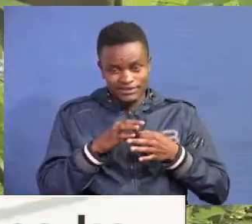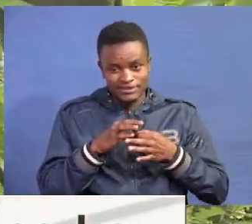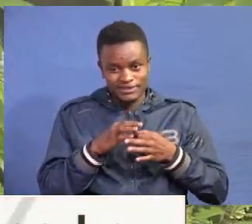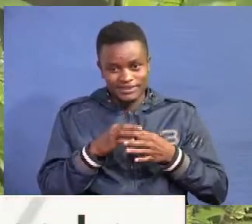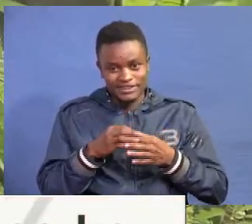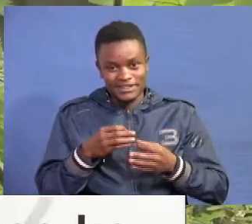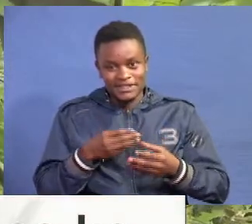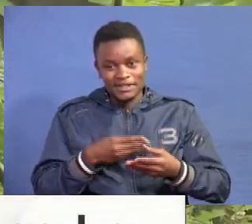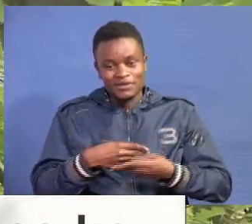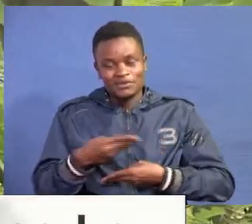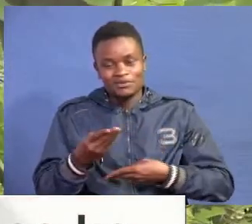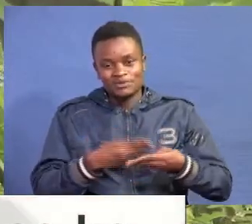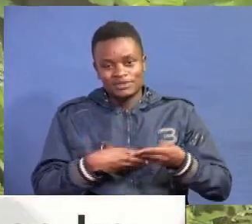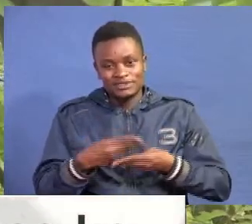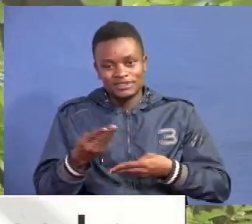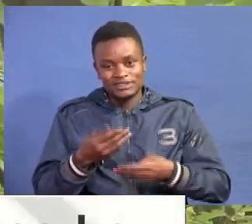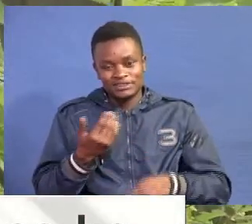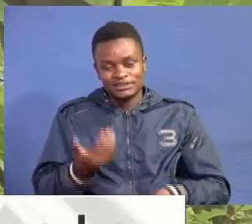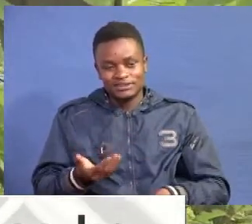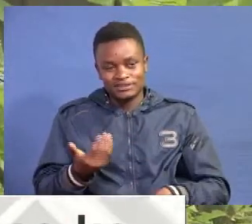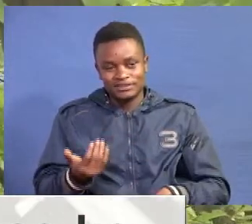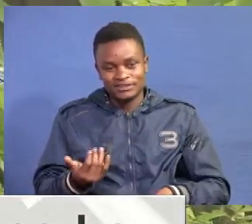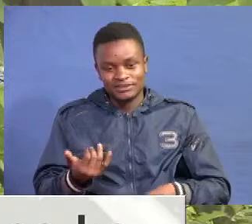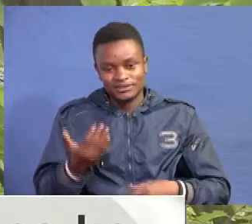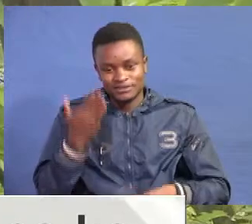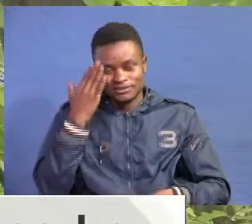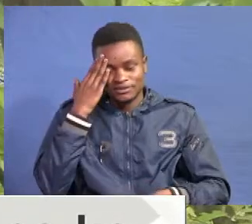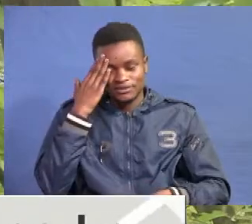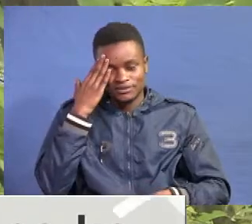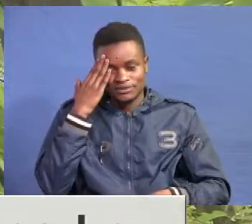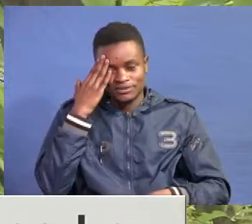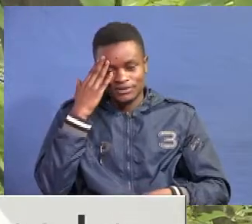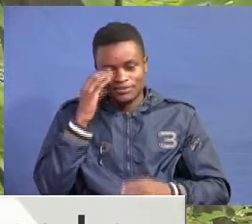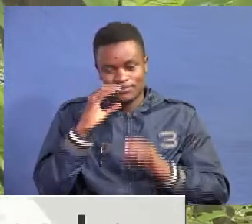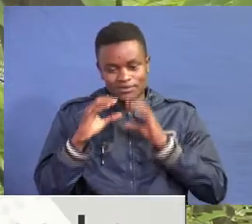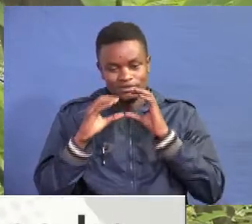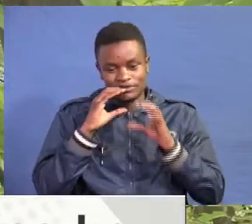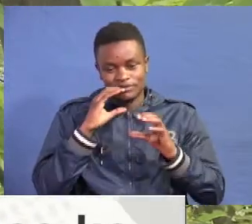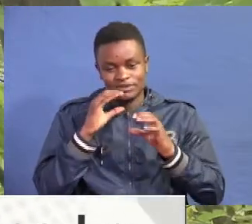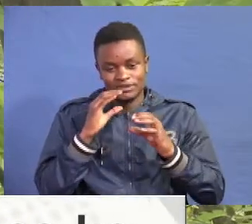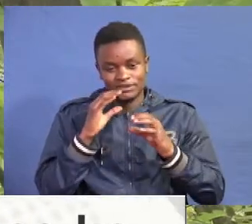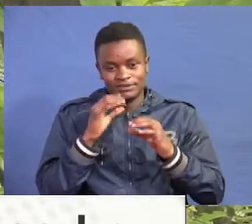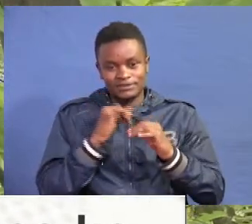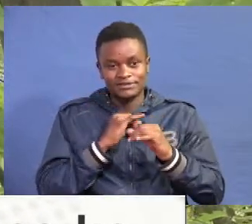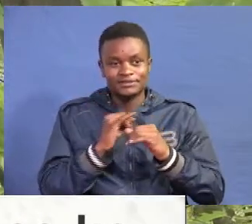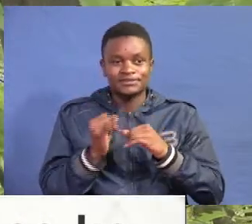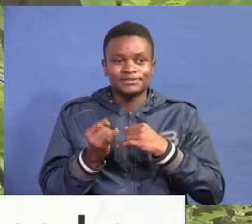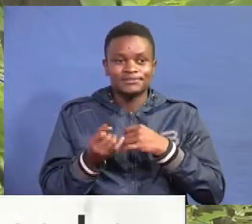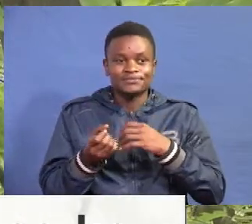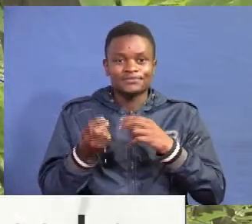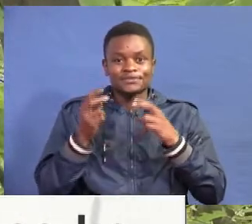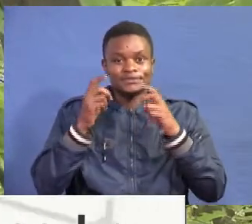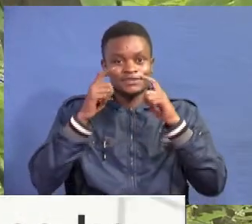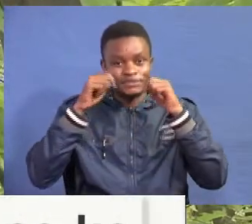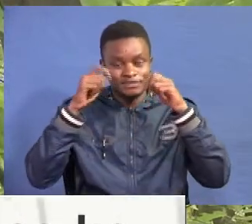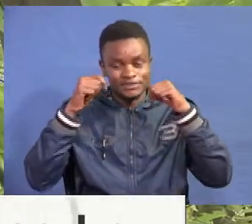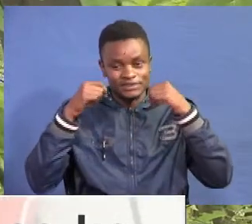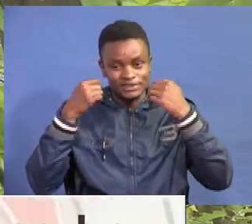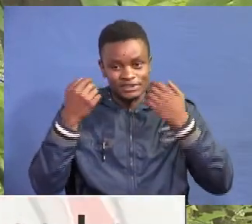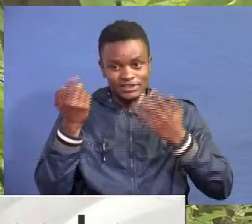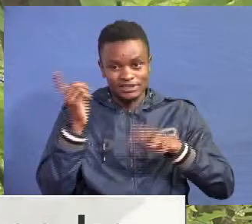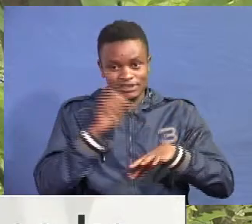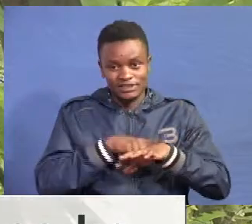matters, because you know the tariff conversation is very topical at this point in time.